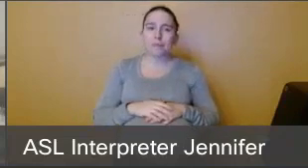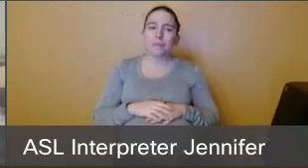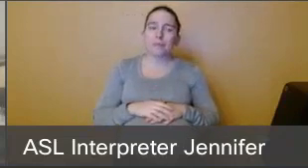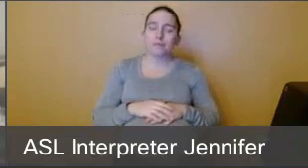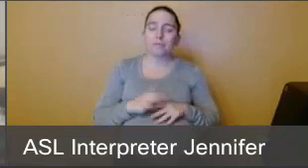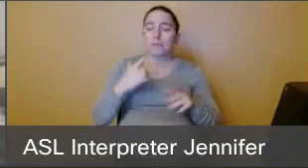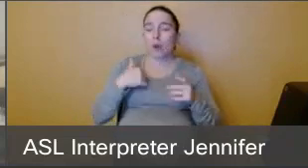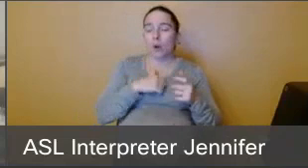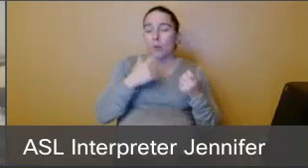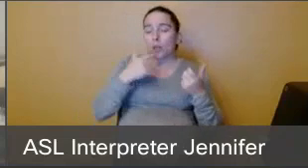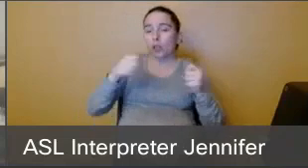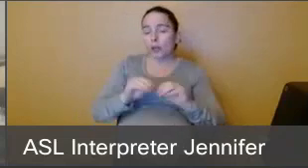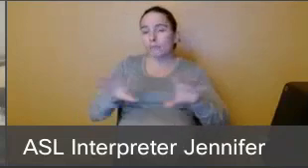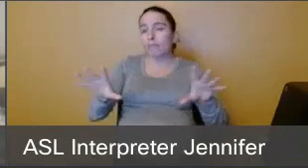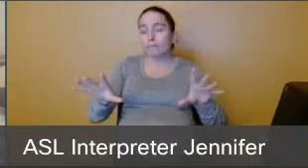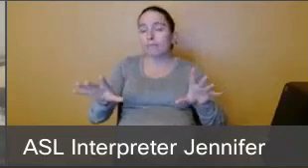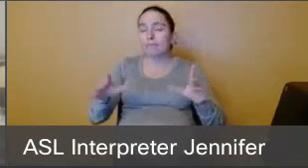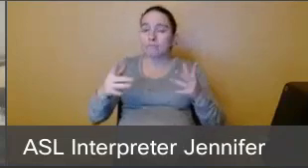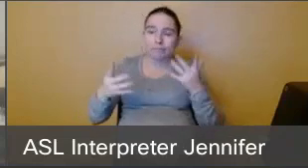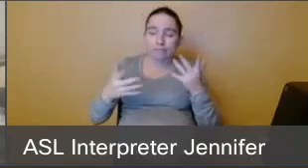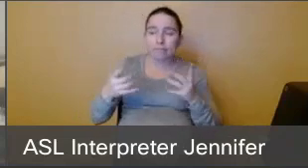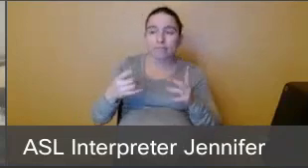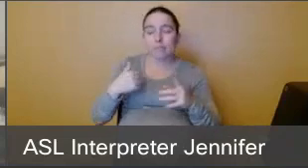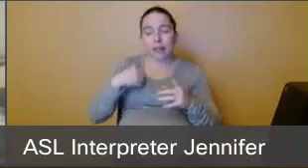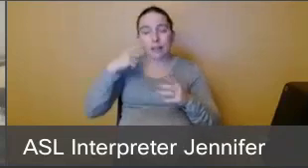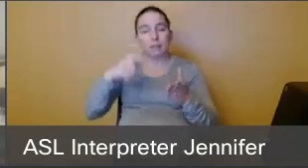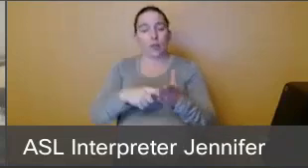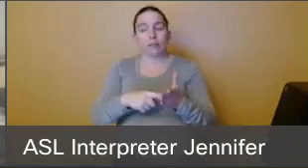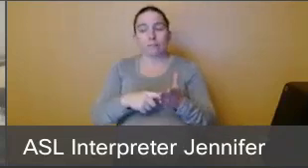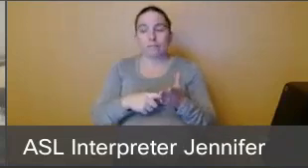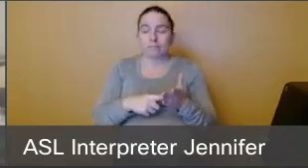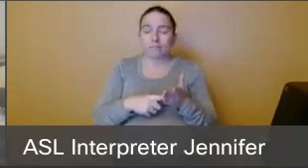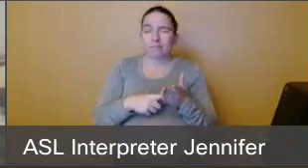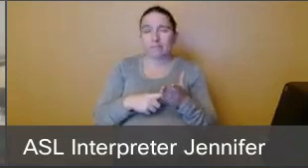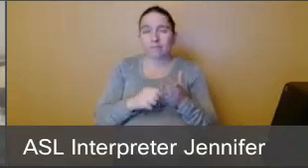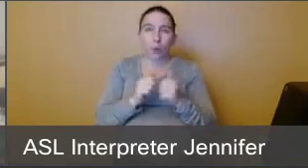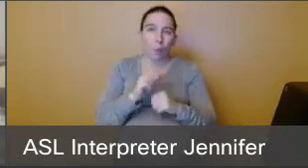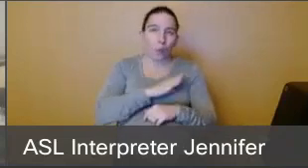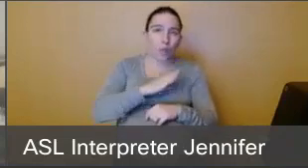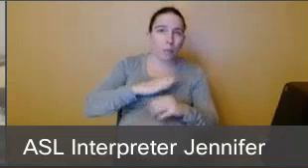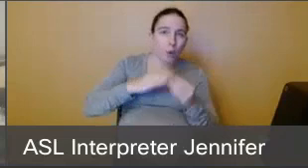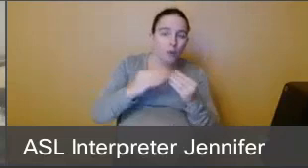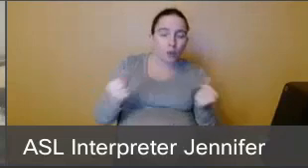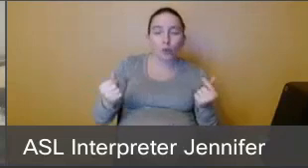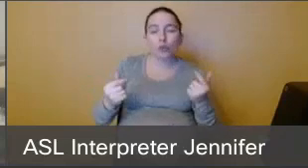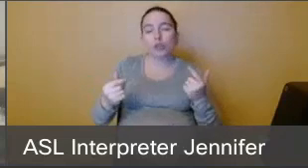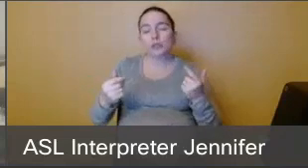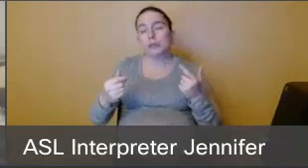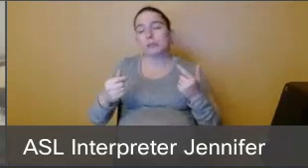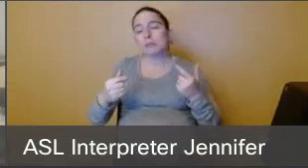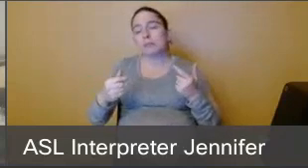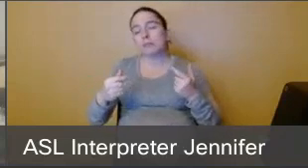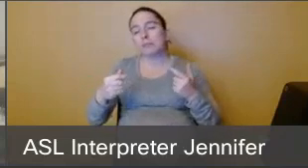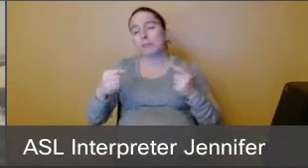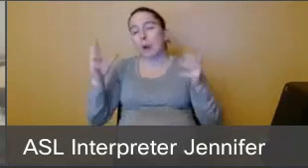to try to get that attestation back from you. I mean, I recognize that getting the board resolution, the president of